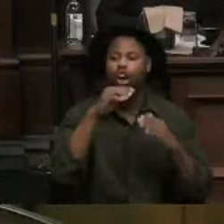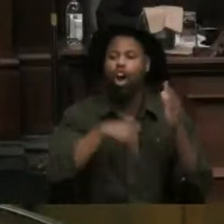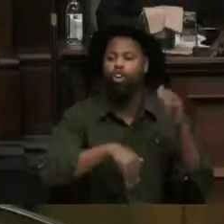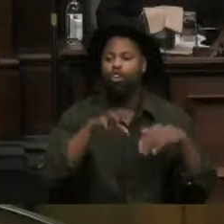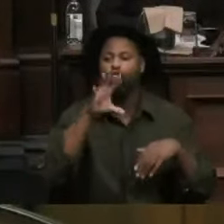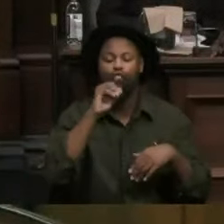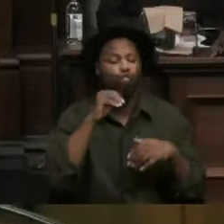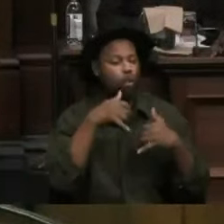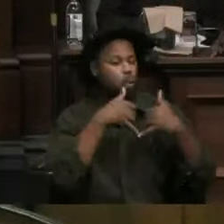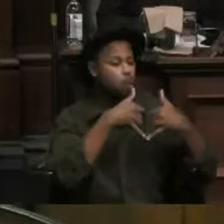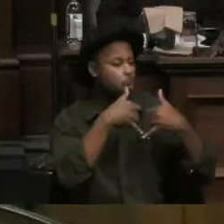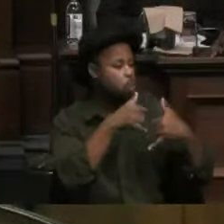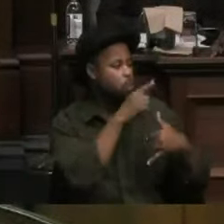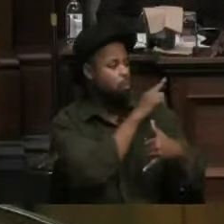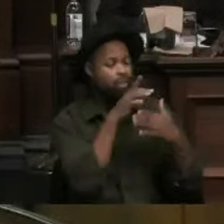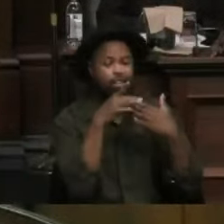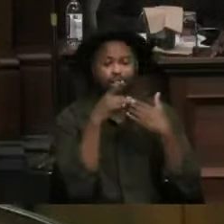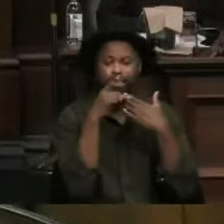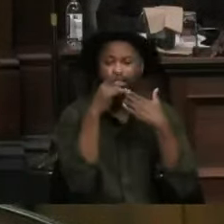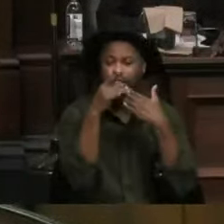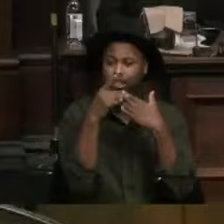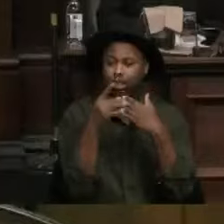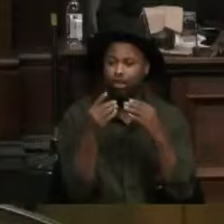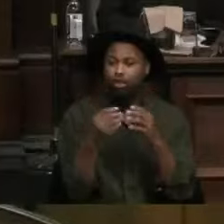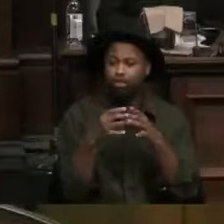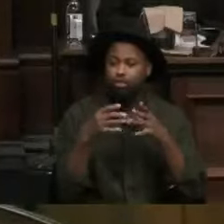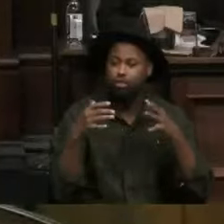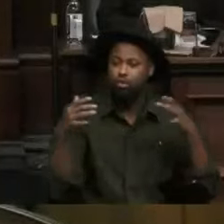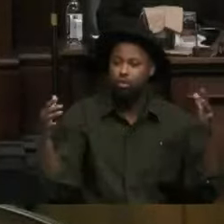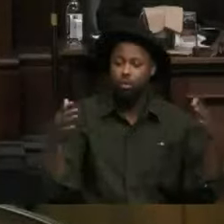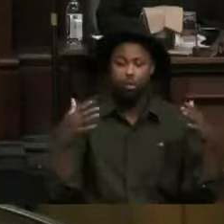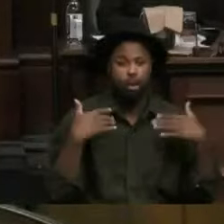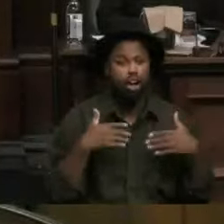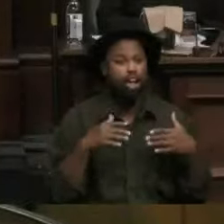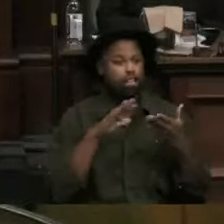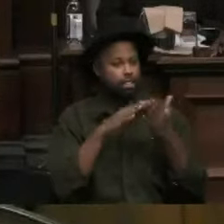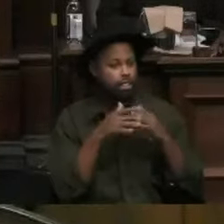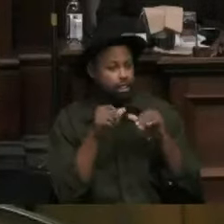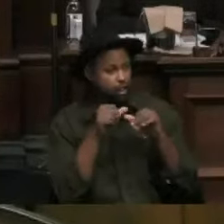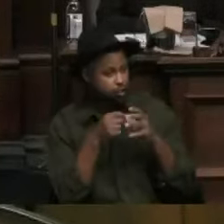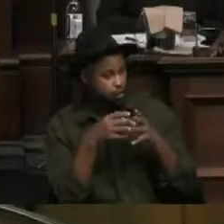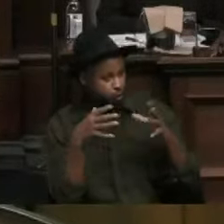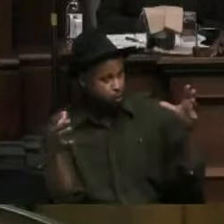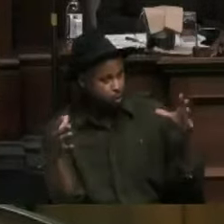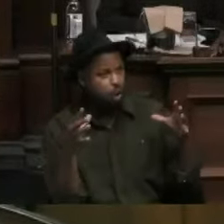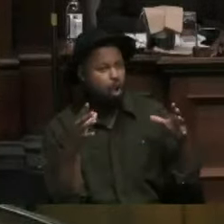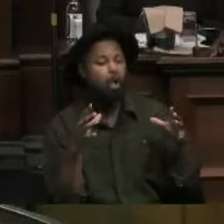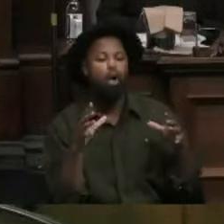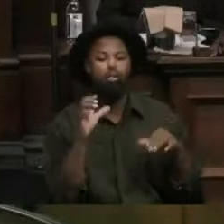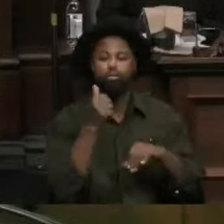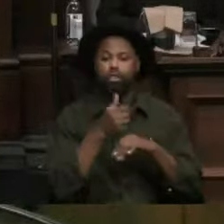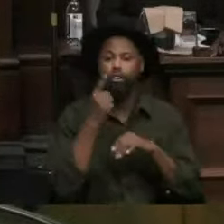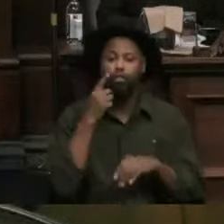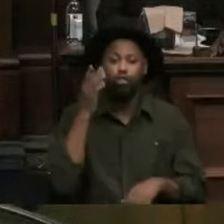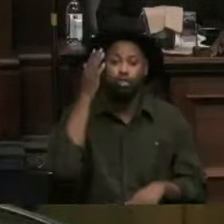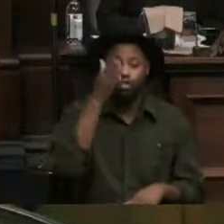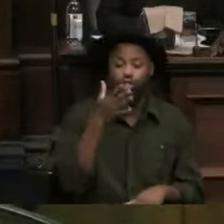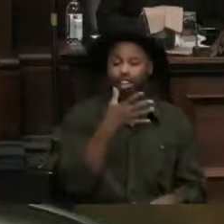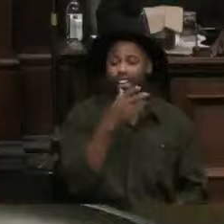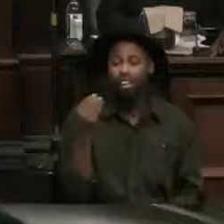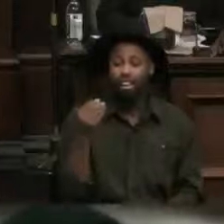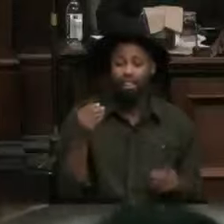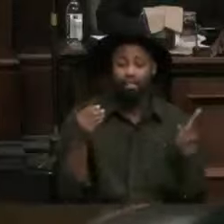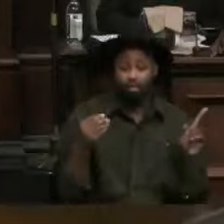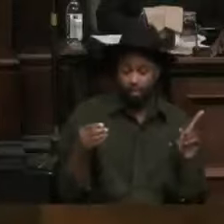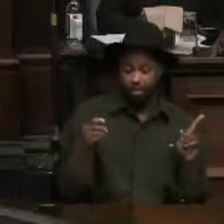President Melendez's leadership has led us to grow as a government body as our city continues to grow, improve, and set course for the future. And now, therefore,